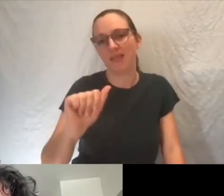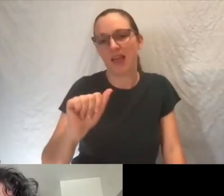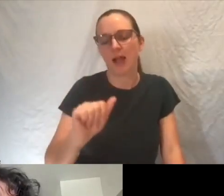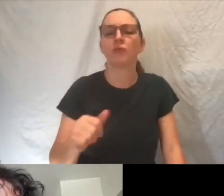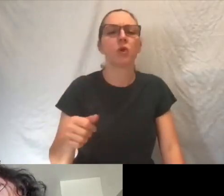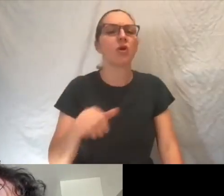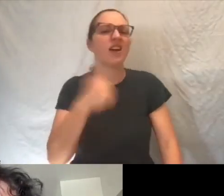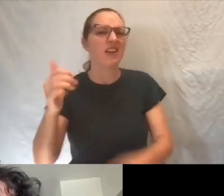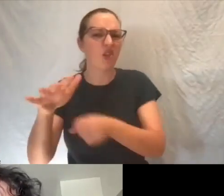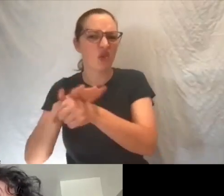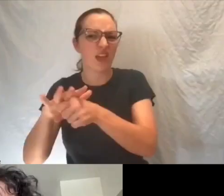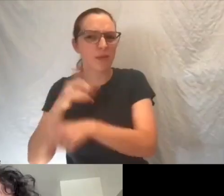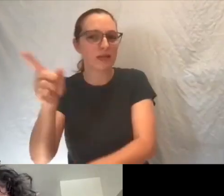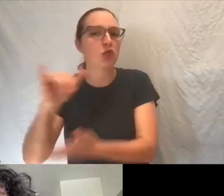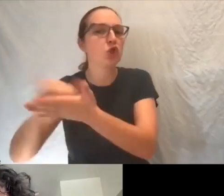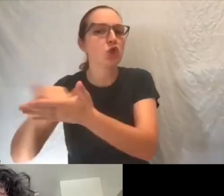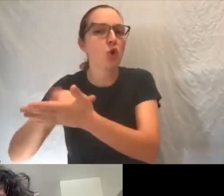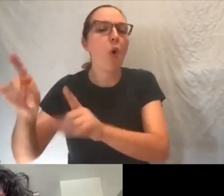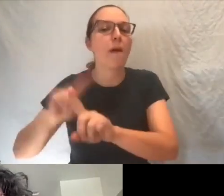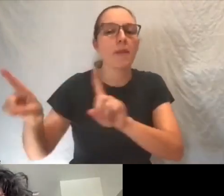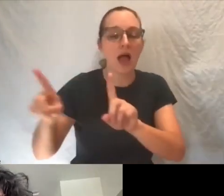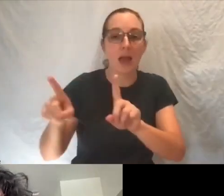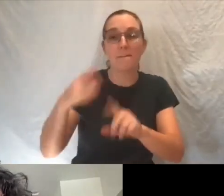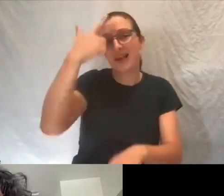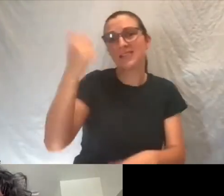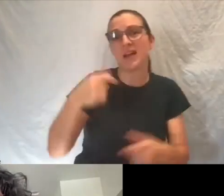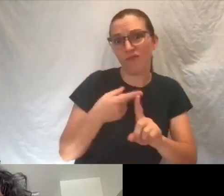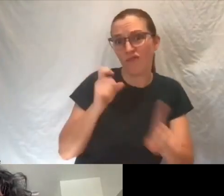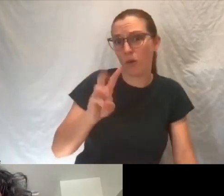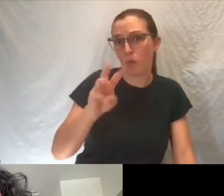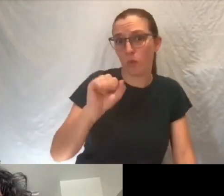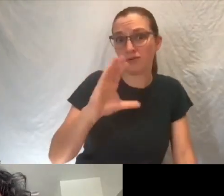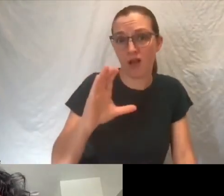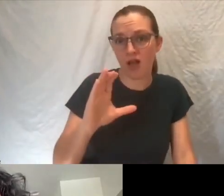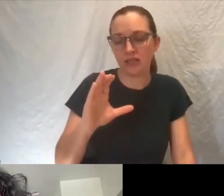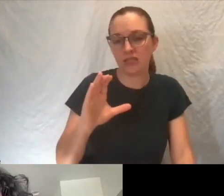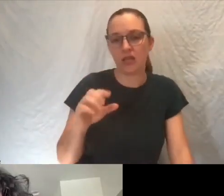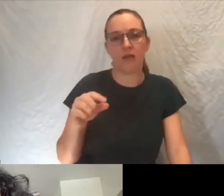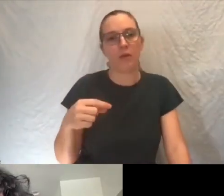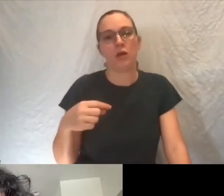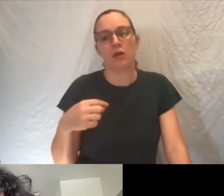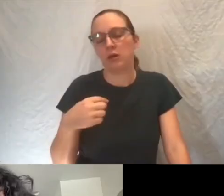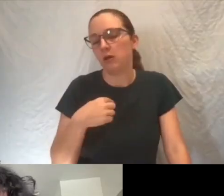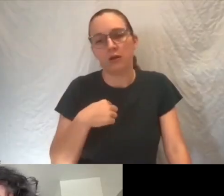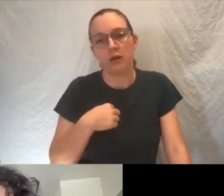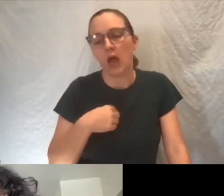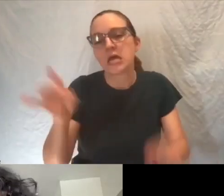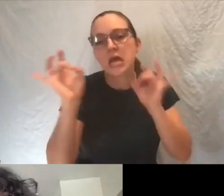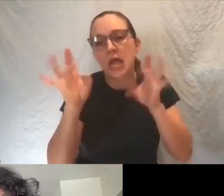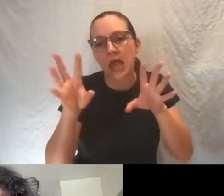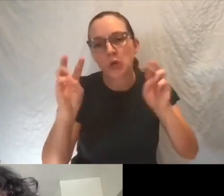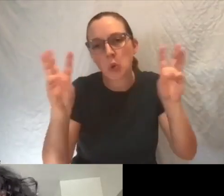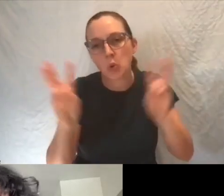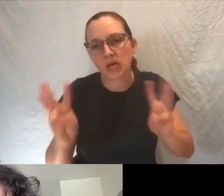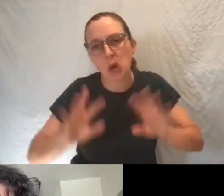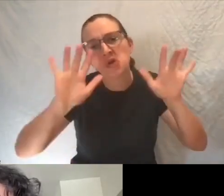in New York too, but because I'm from Wisconsin, I spent one too many winters, very long winters